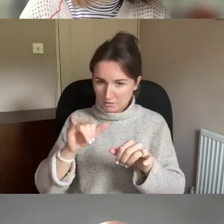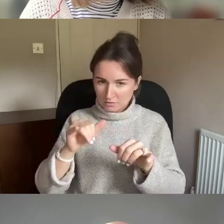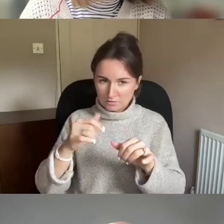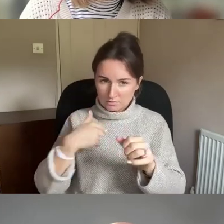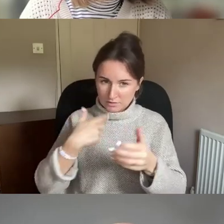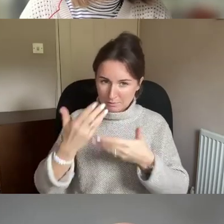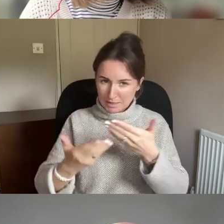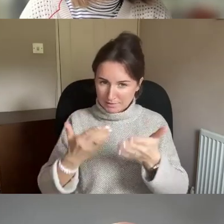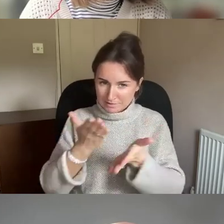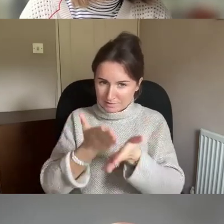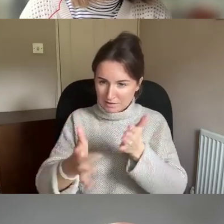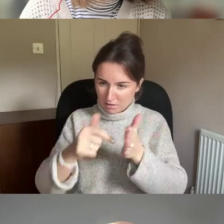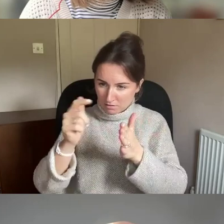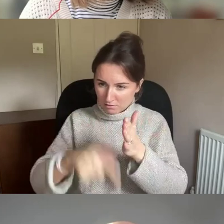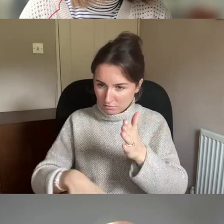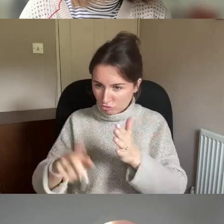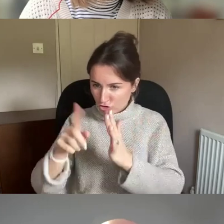think?